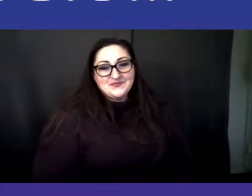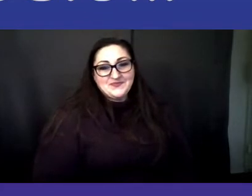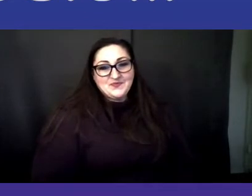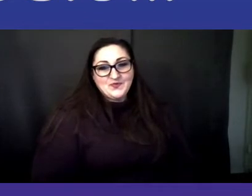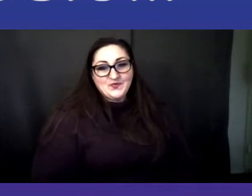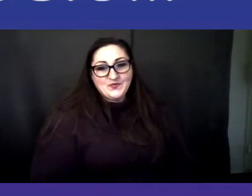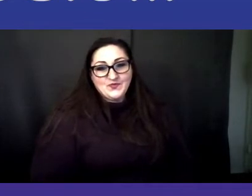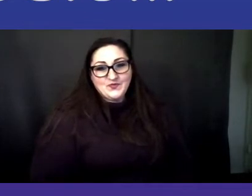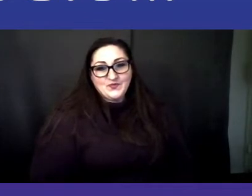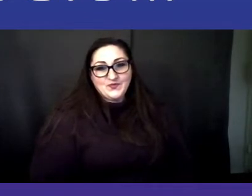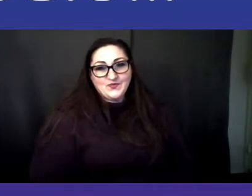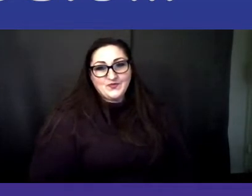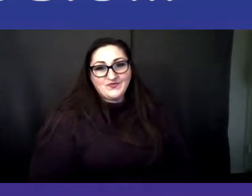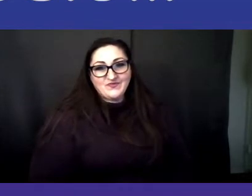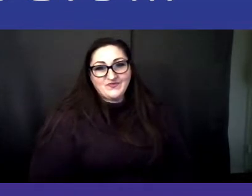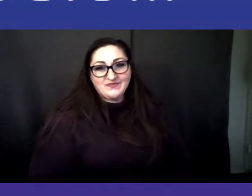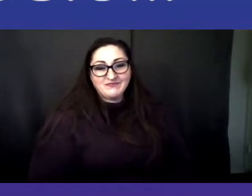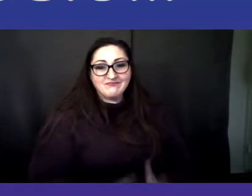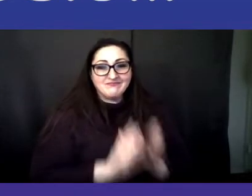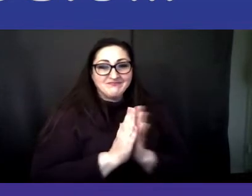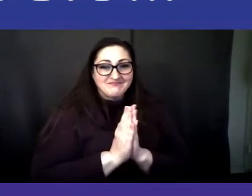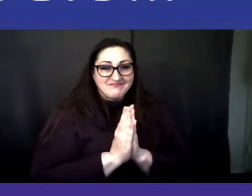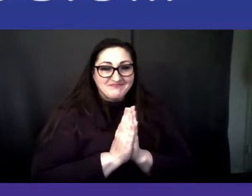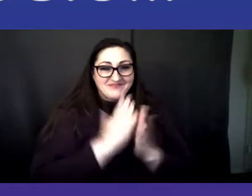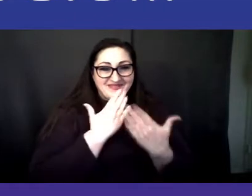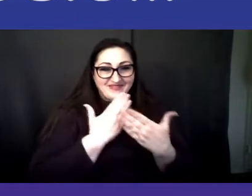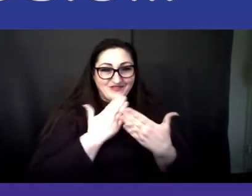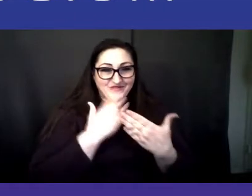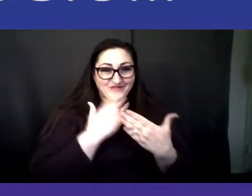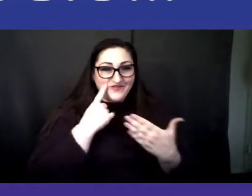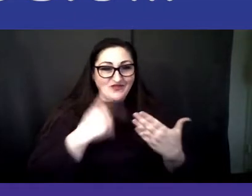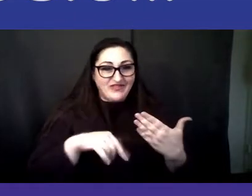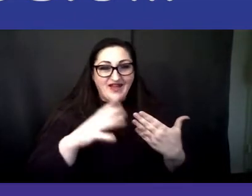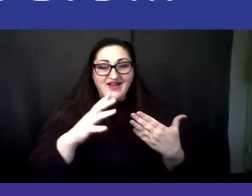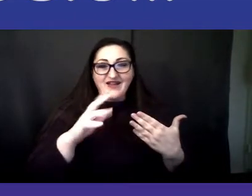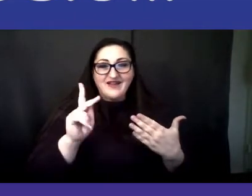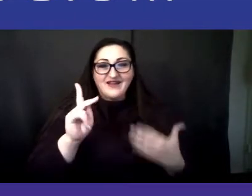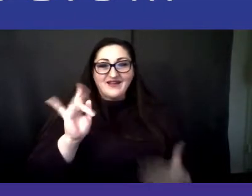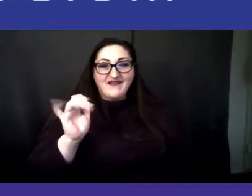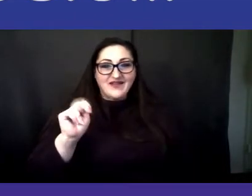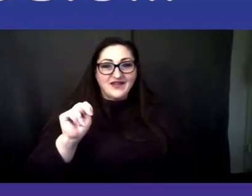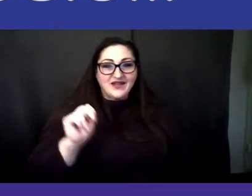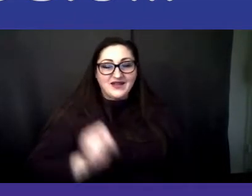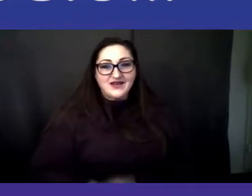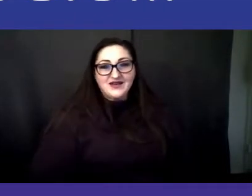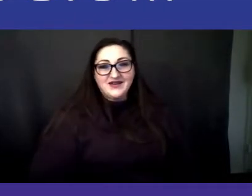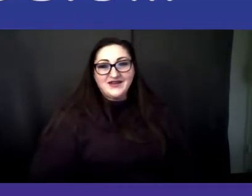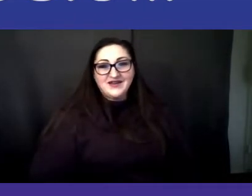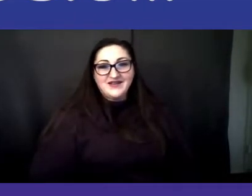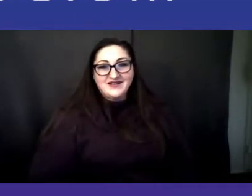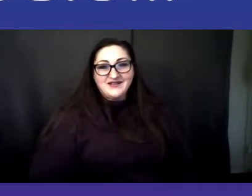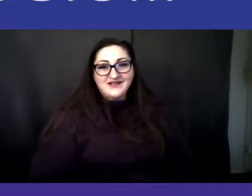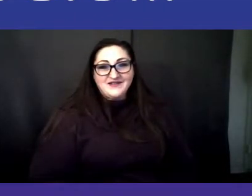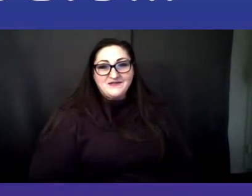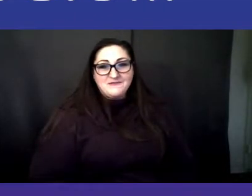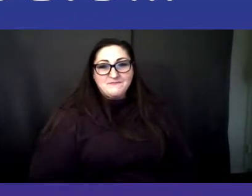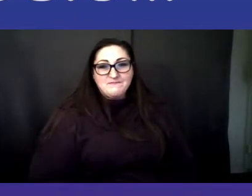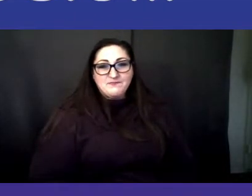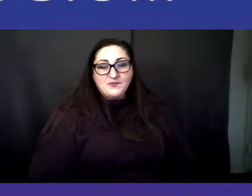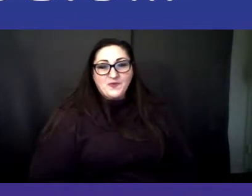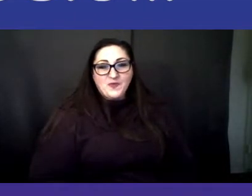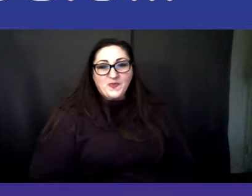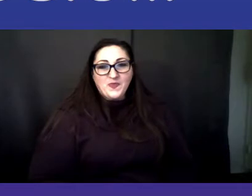Thank you for that, Kevin. And what you brought up, I think is important for me to